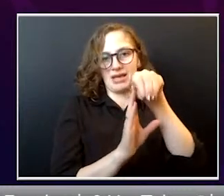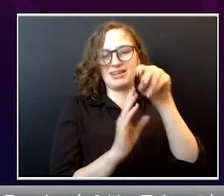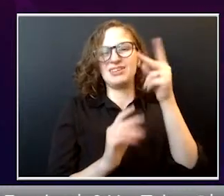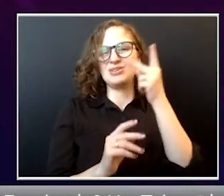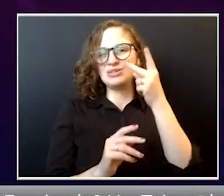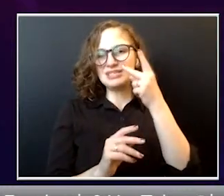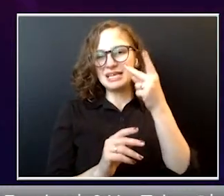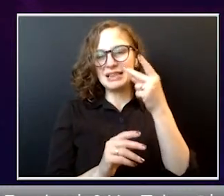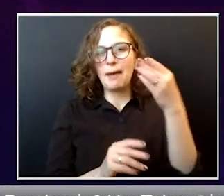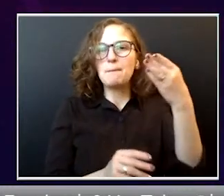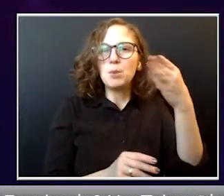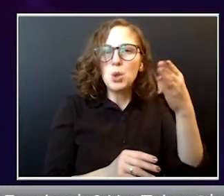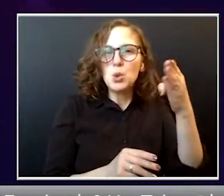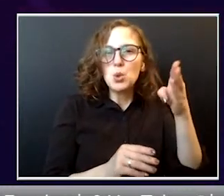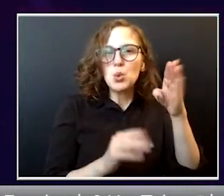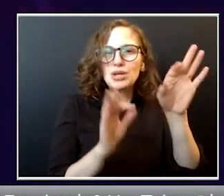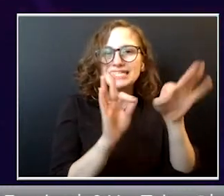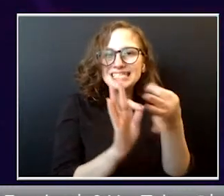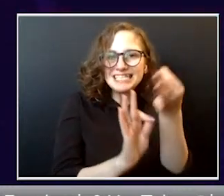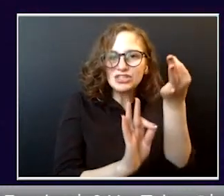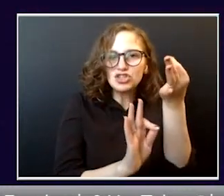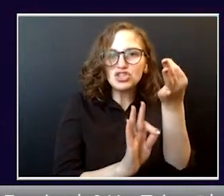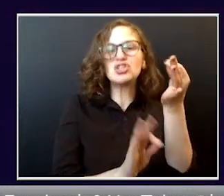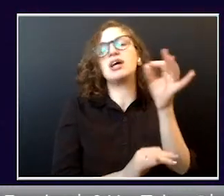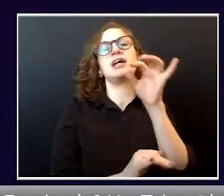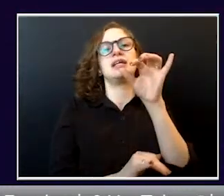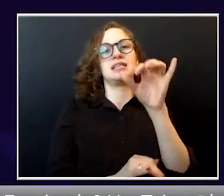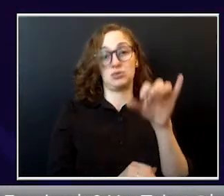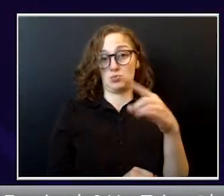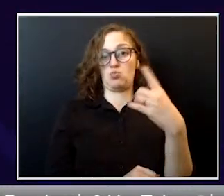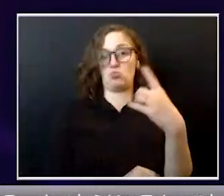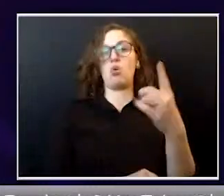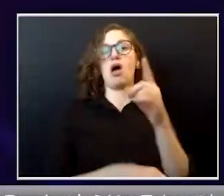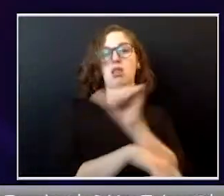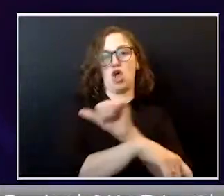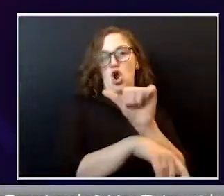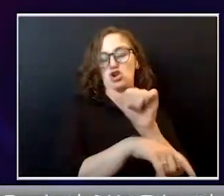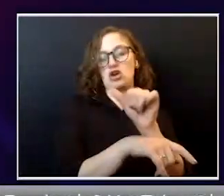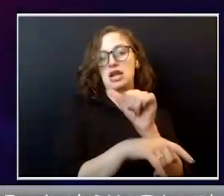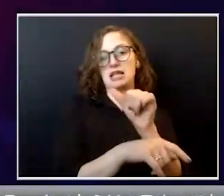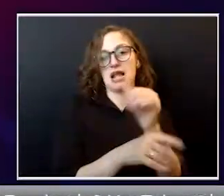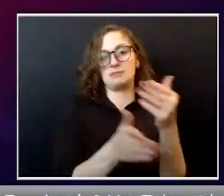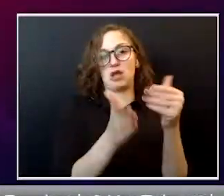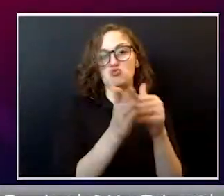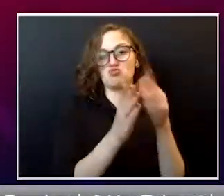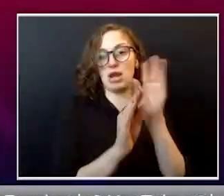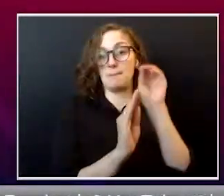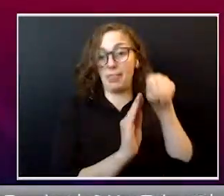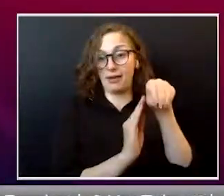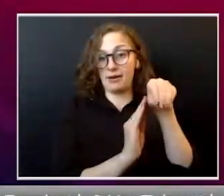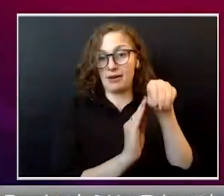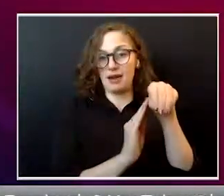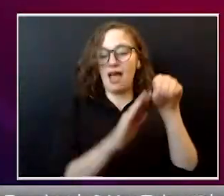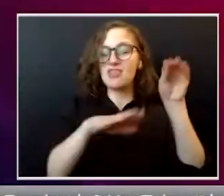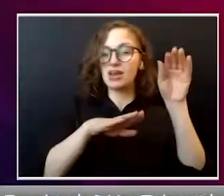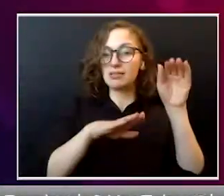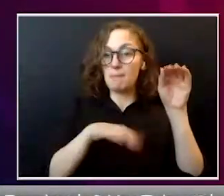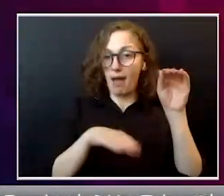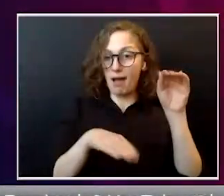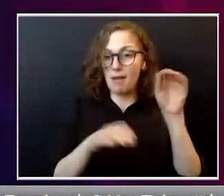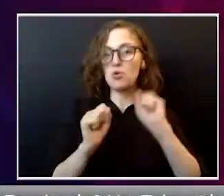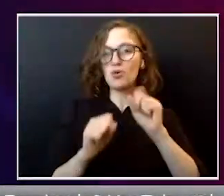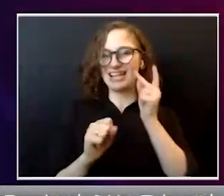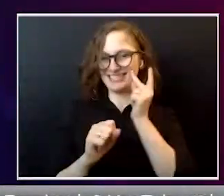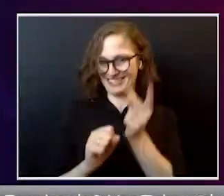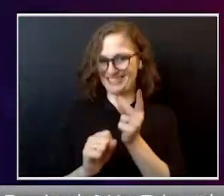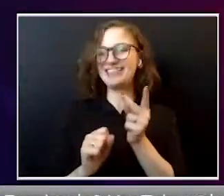there. That's where one of the coronary arteries has been reimplanted. And then at the bottom, you cannot see it as well. That's where the other coronary artery has been